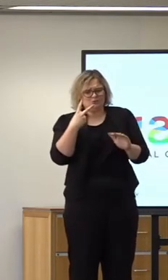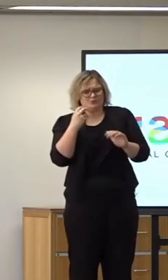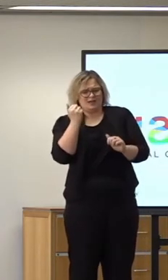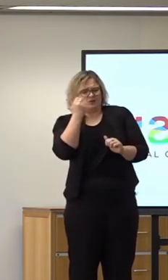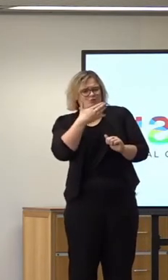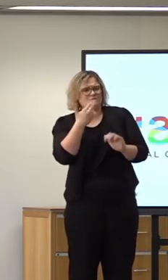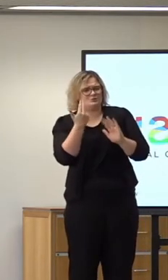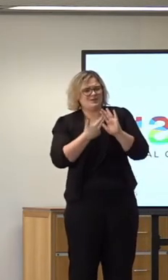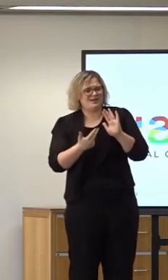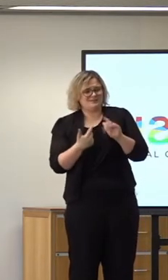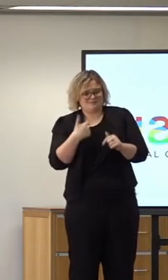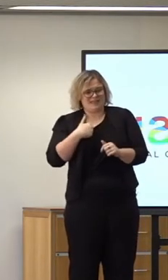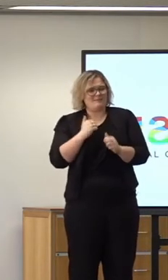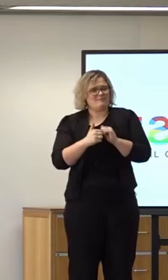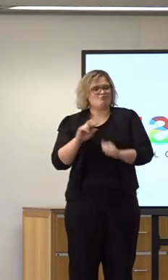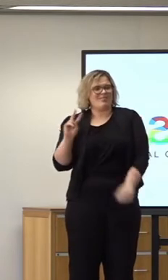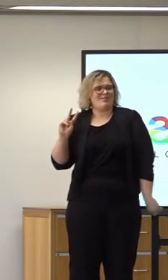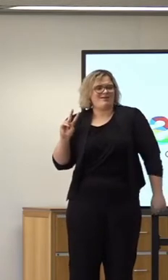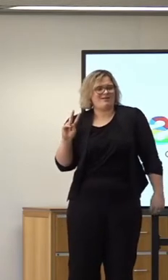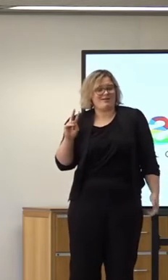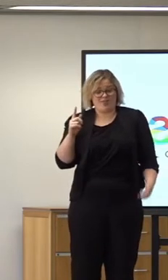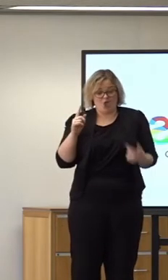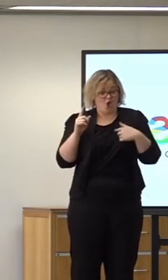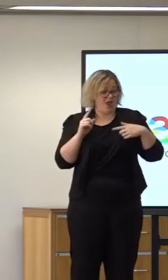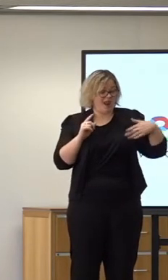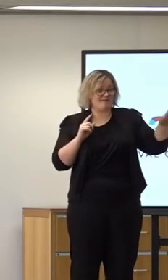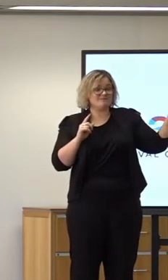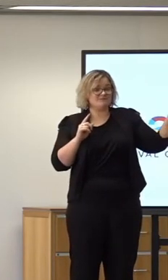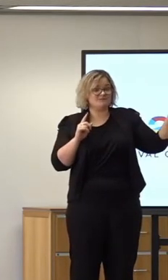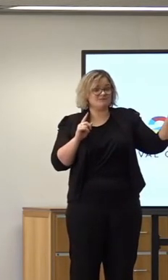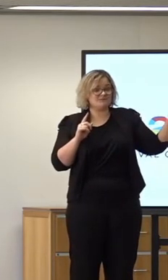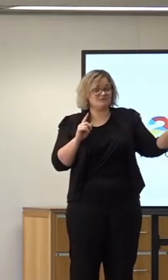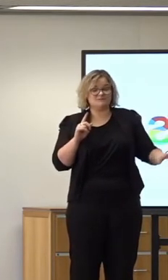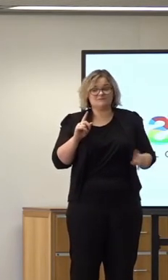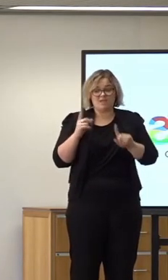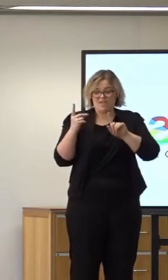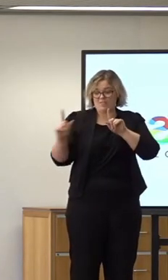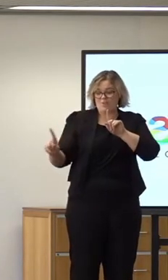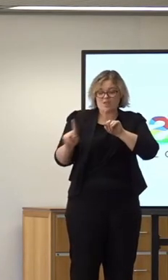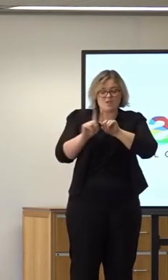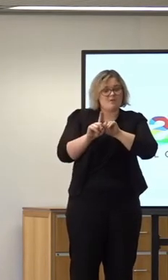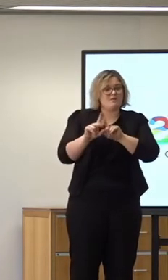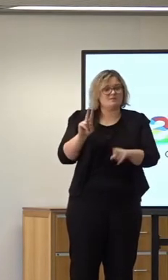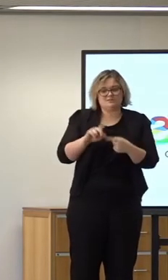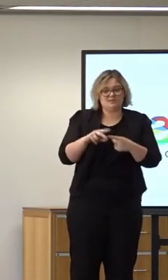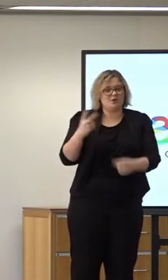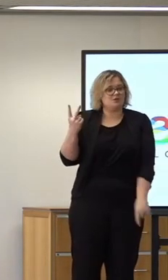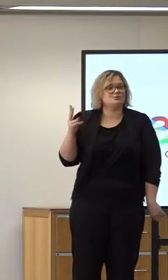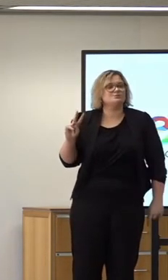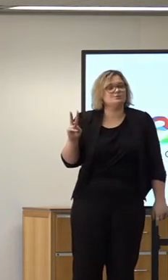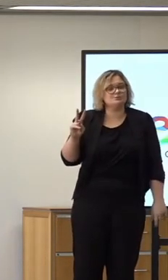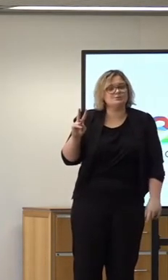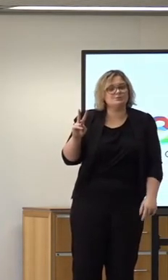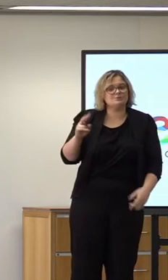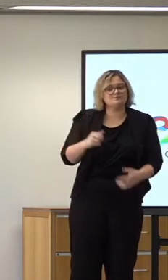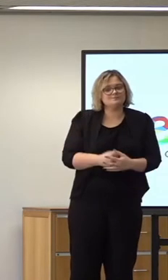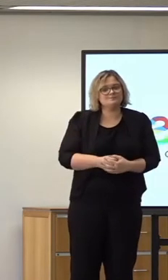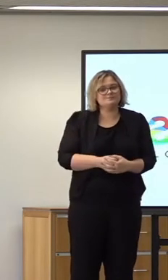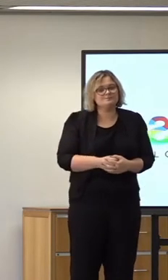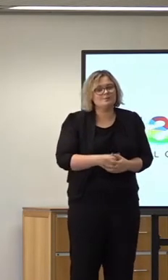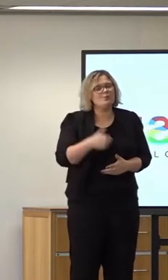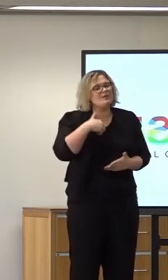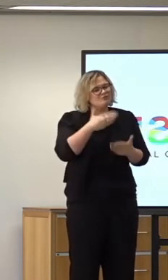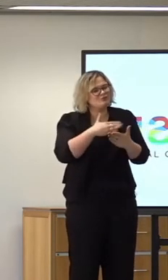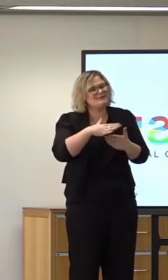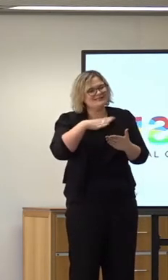Curtin Uni, that was me and my brother. Then I left, and then another student came in, so there's still only two. So we really